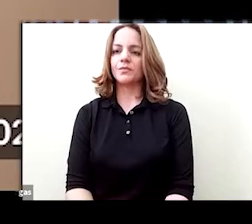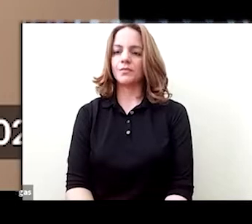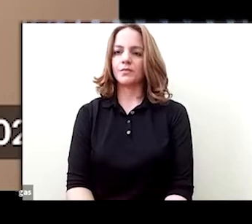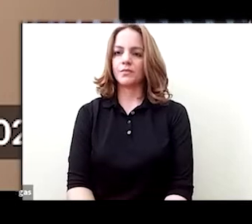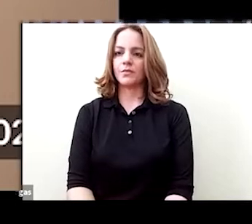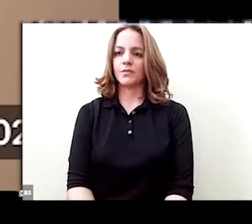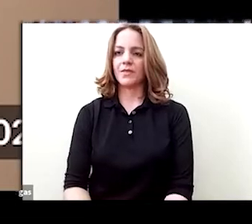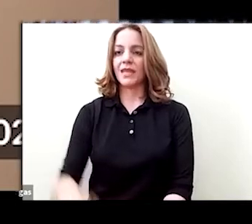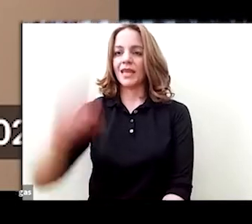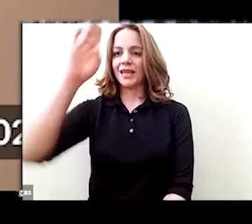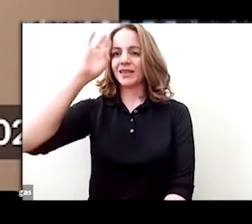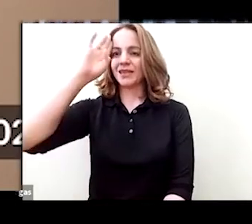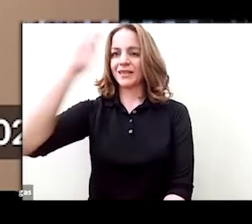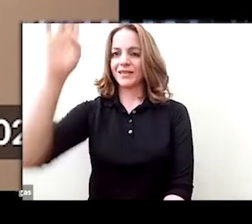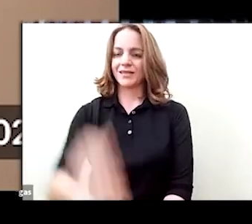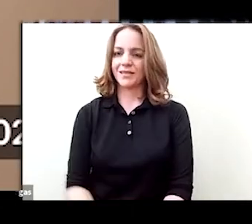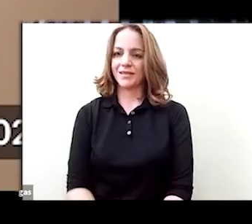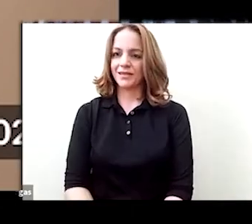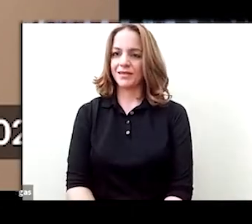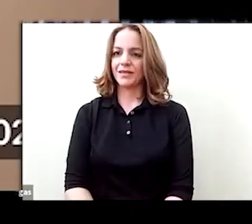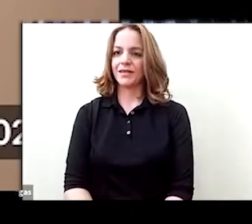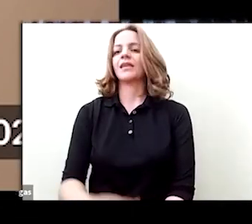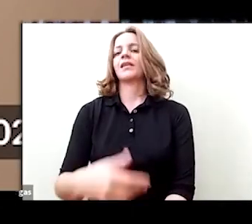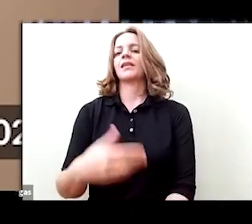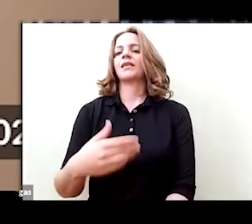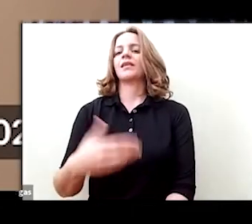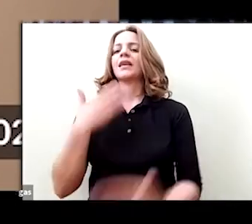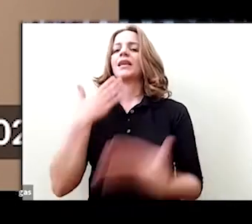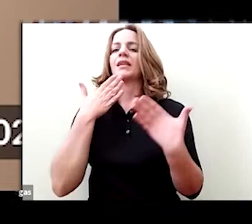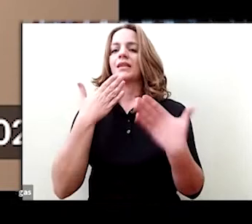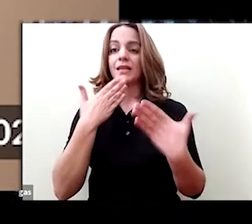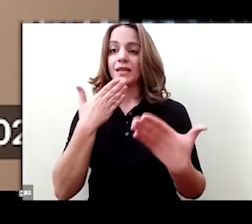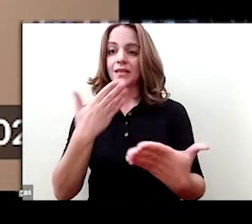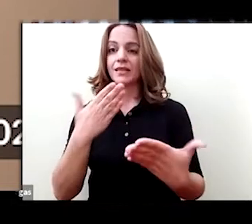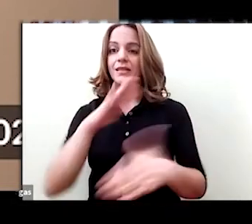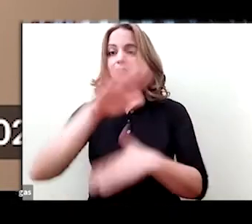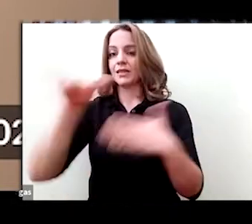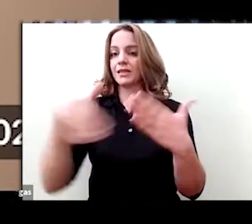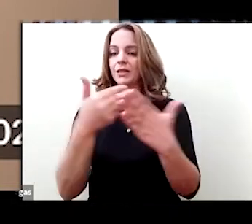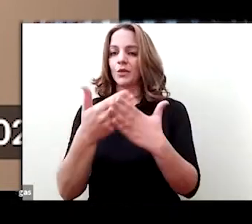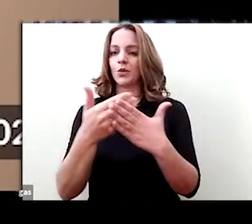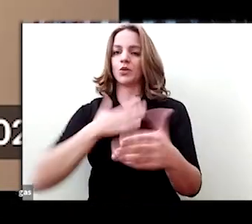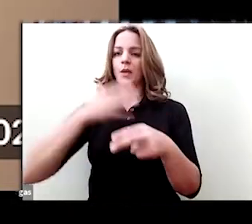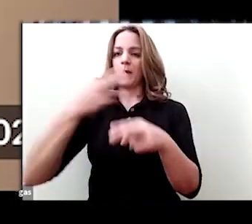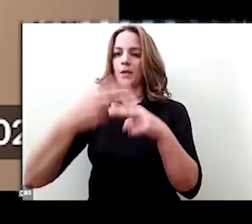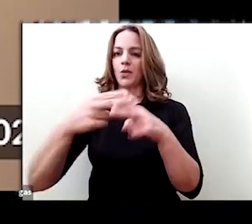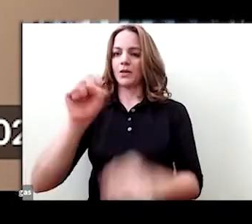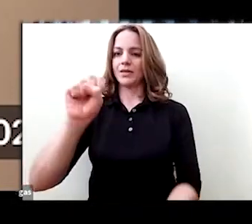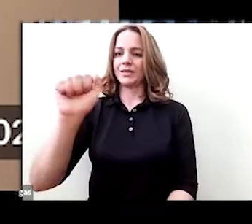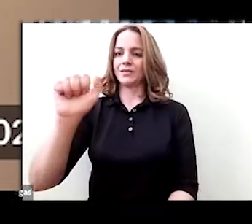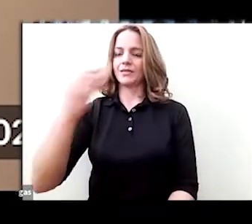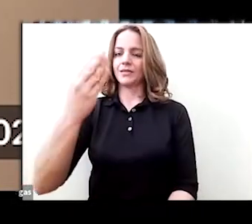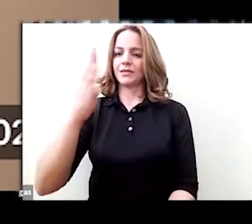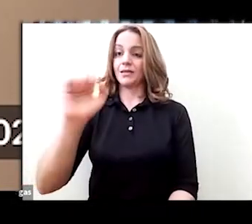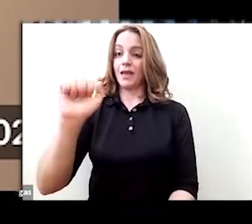Hi, everyone. Thank you for joining us. Buenas tardes a todos. My name is Saba, and I am the Special Projects Assistant here at Centro